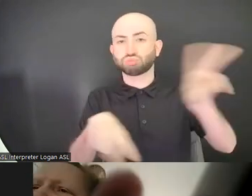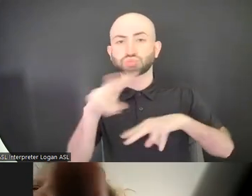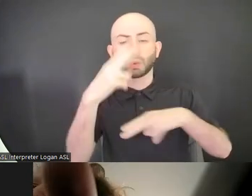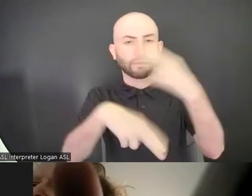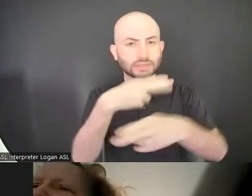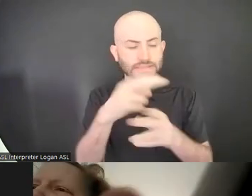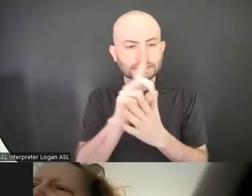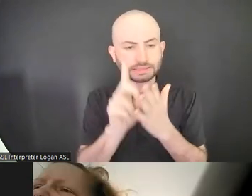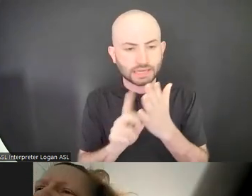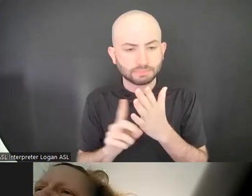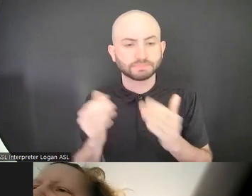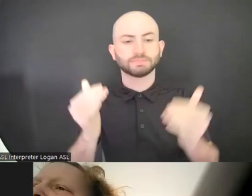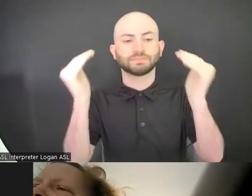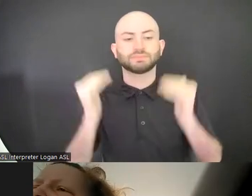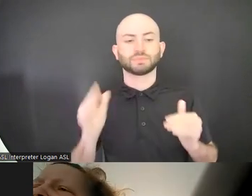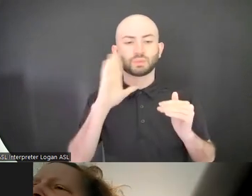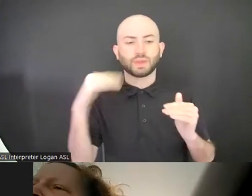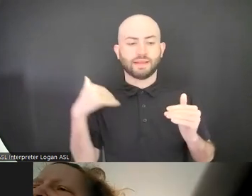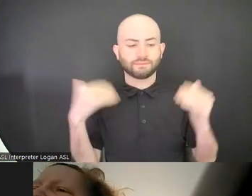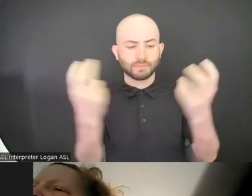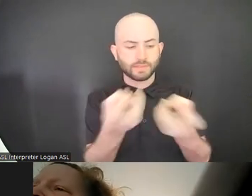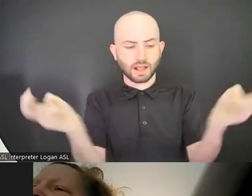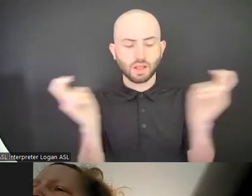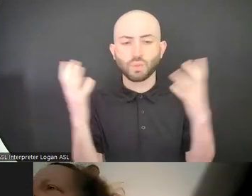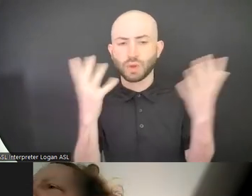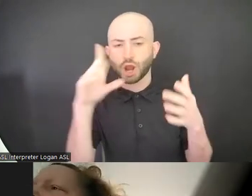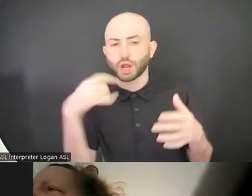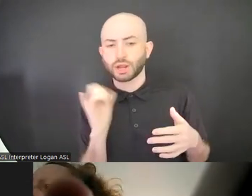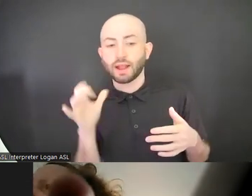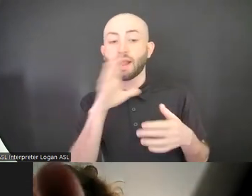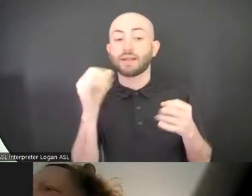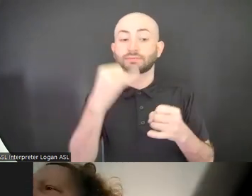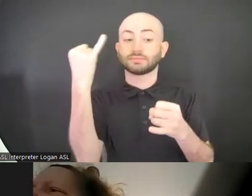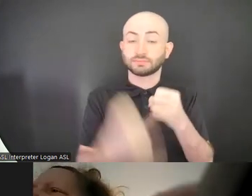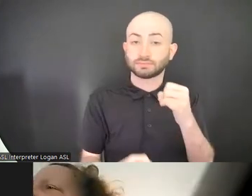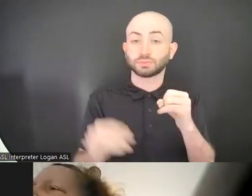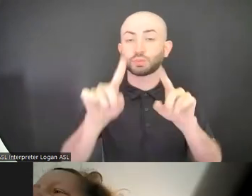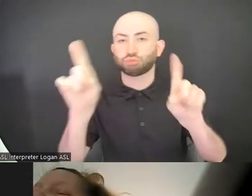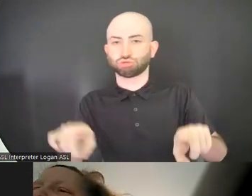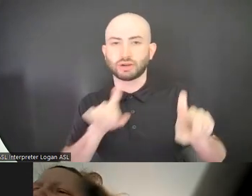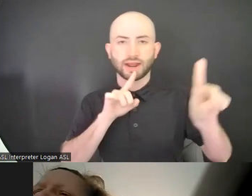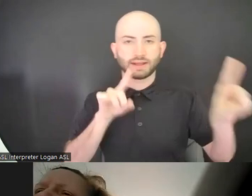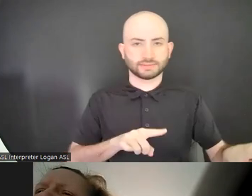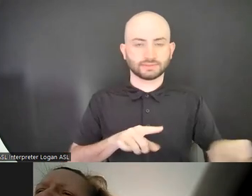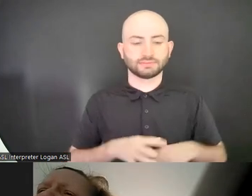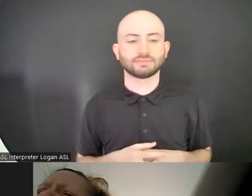finally time for questions and answers image description